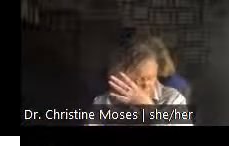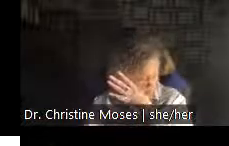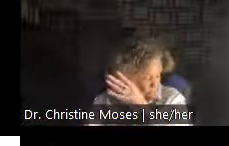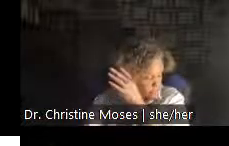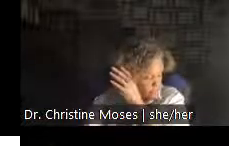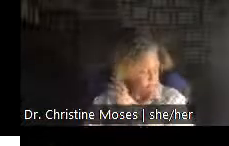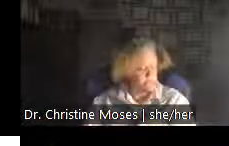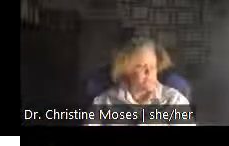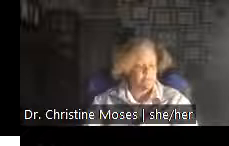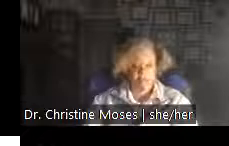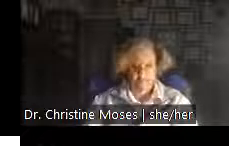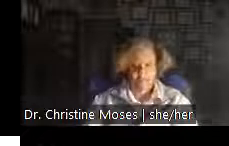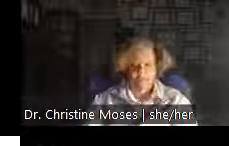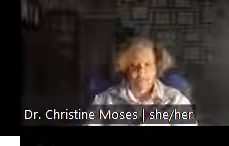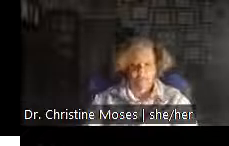this.